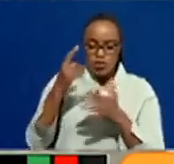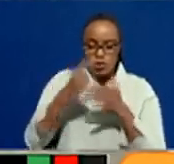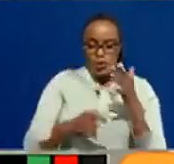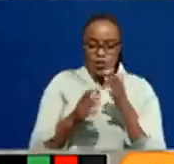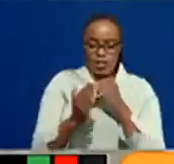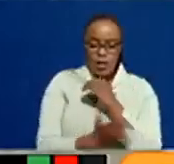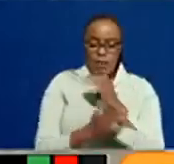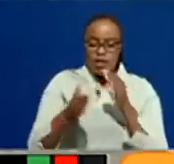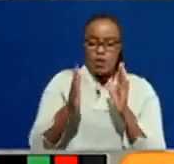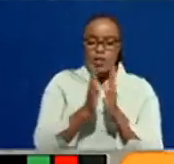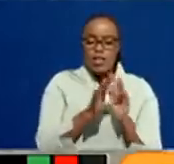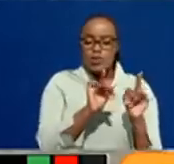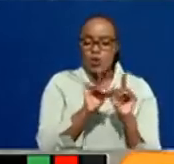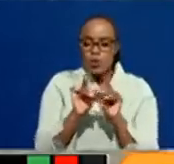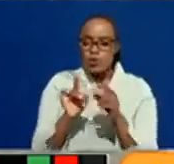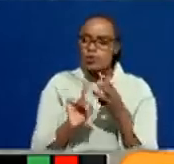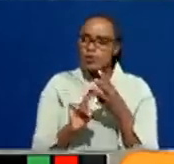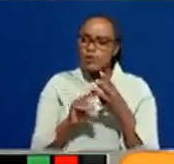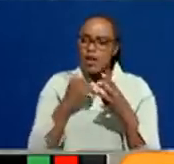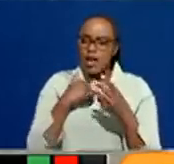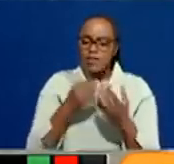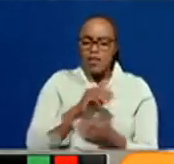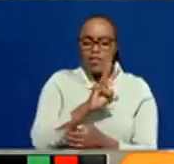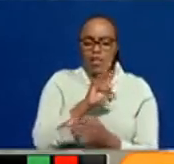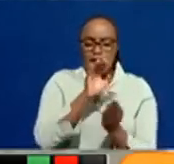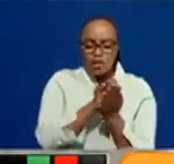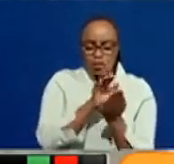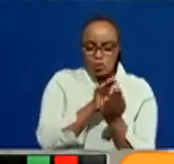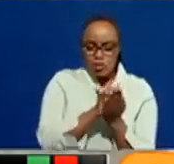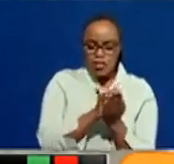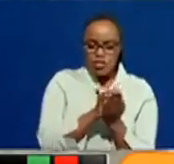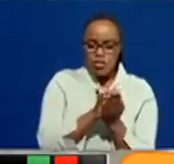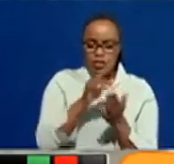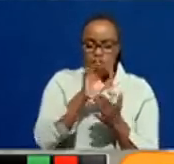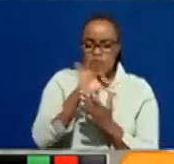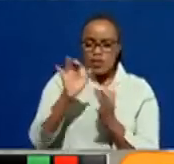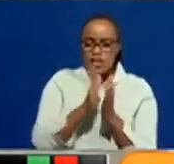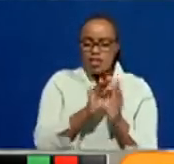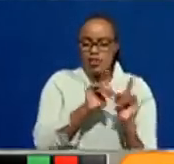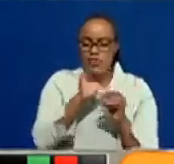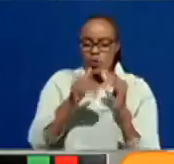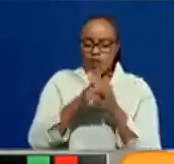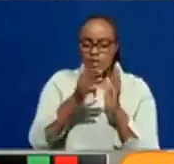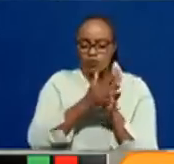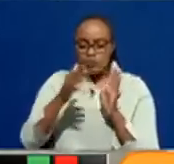bad roads, and then the warehouse cost and all of that. And then you have all of the